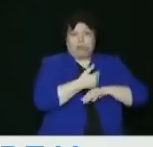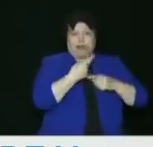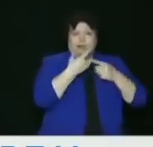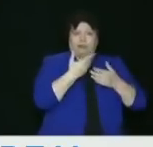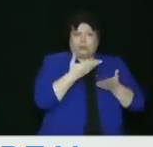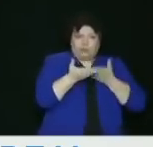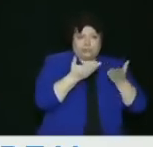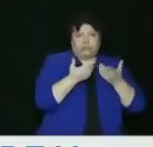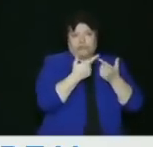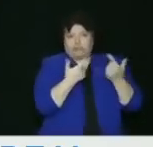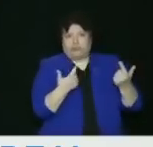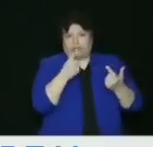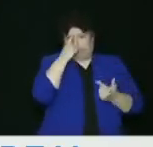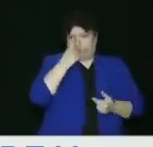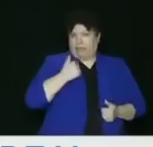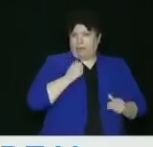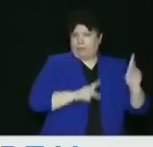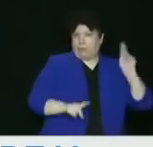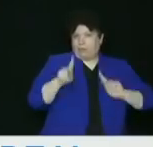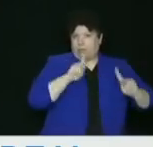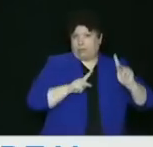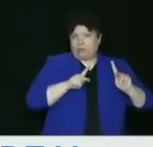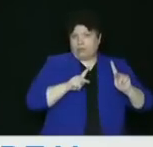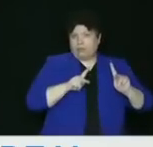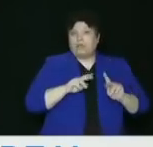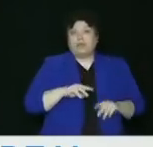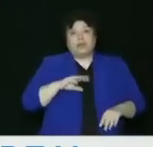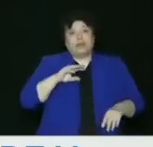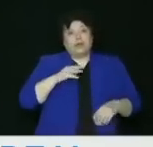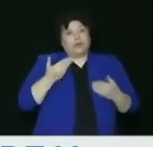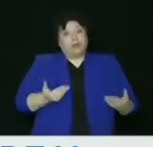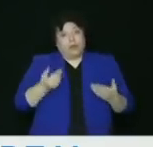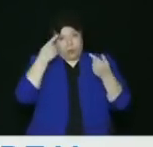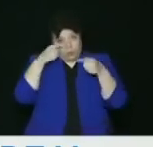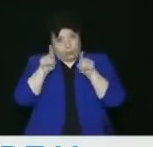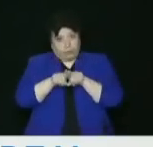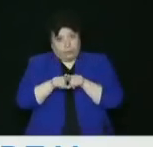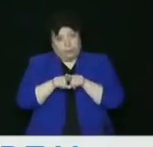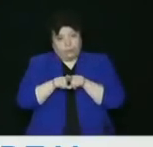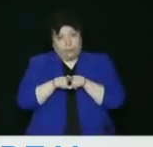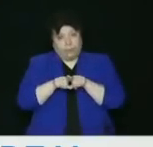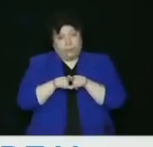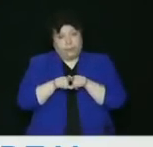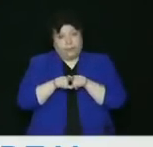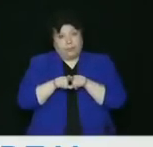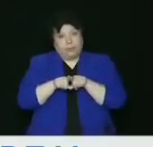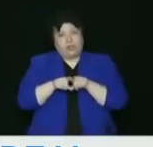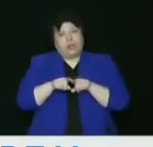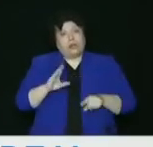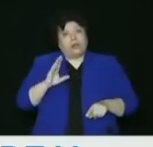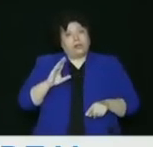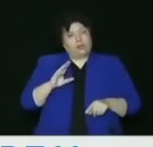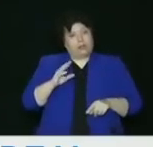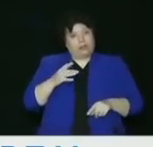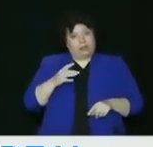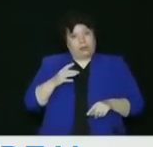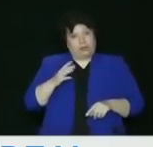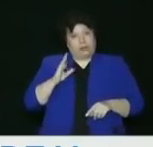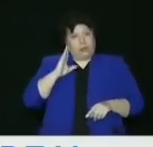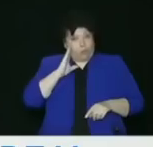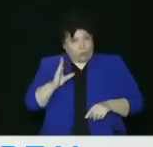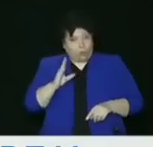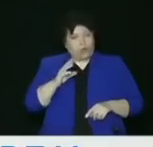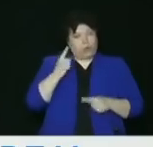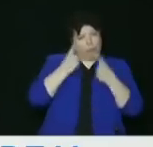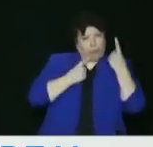clear. This agreement does not put in question our